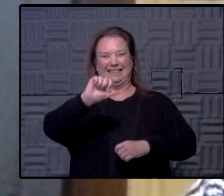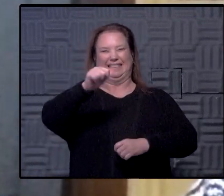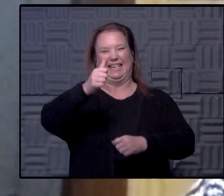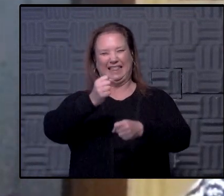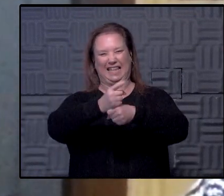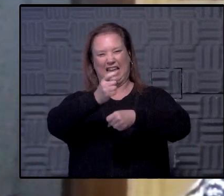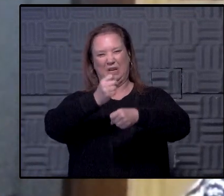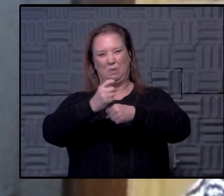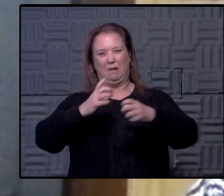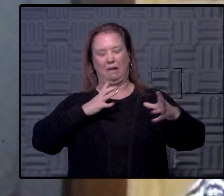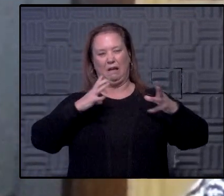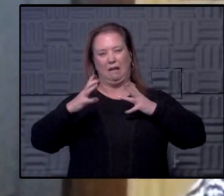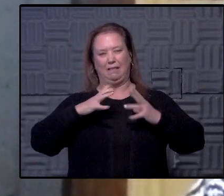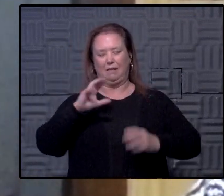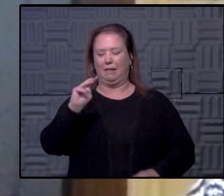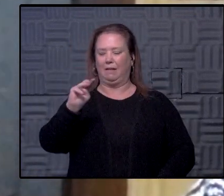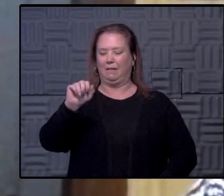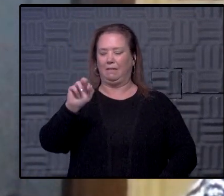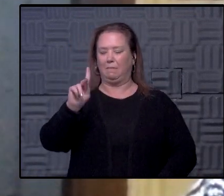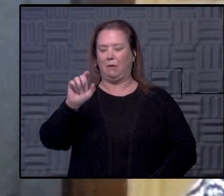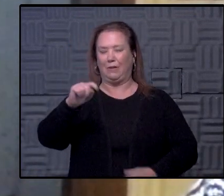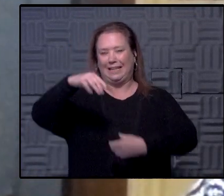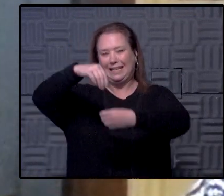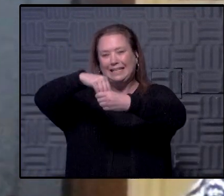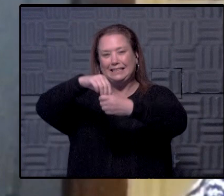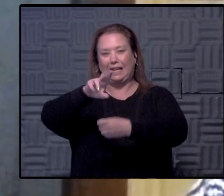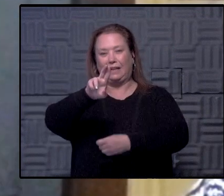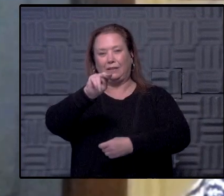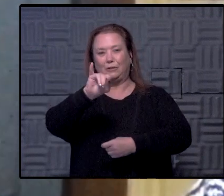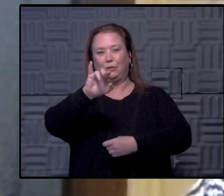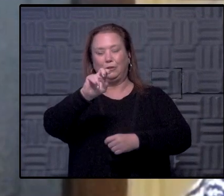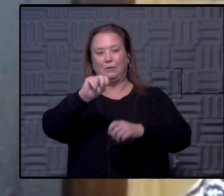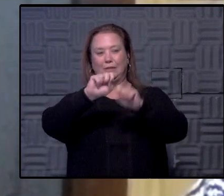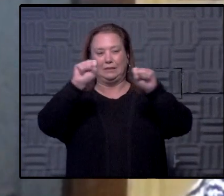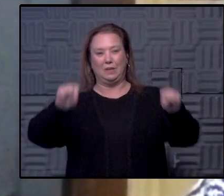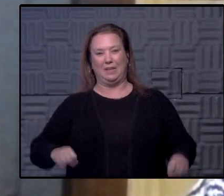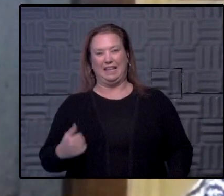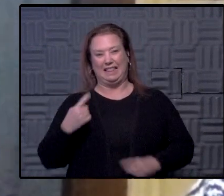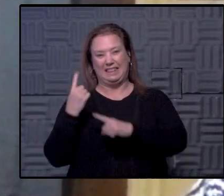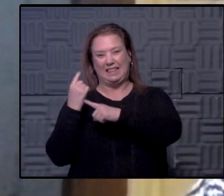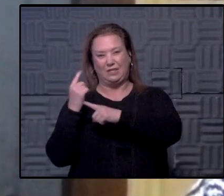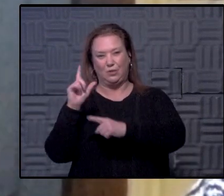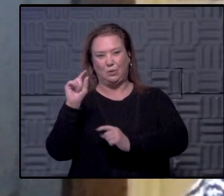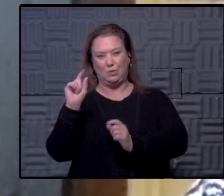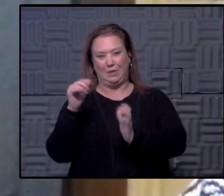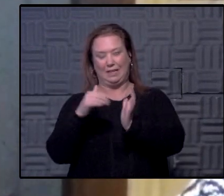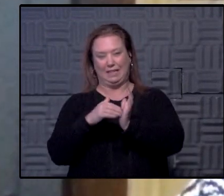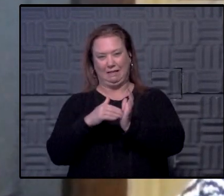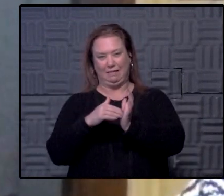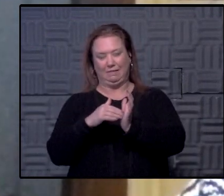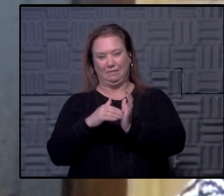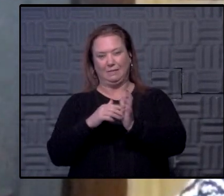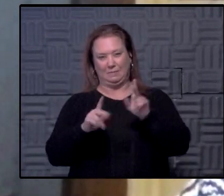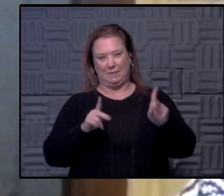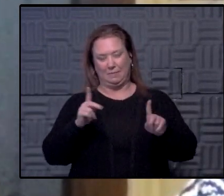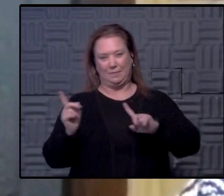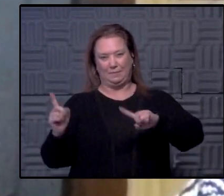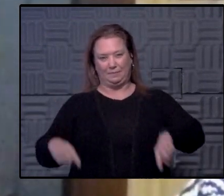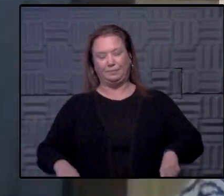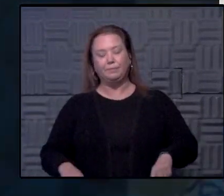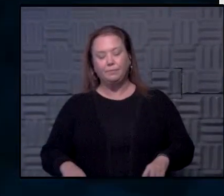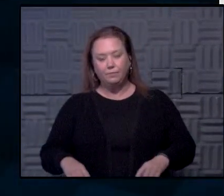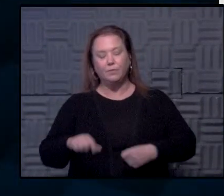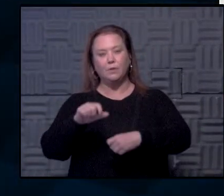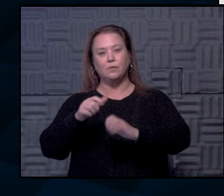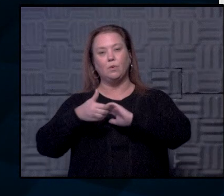annual holiday market inside Union Station. We had 20,000 guests last year. So pivot. What we did was we worked